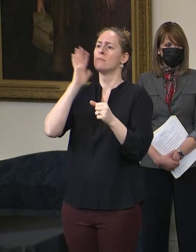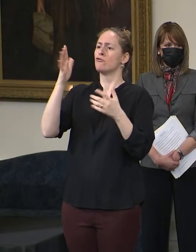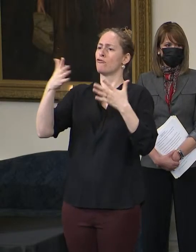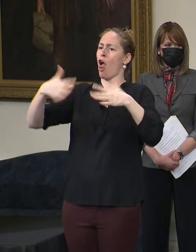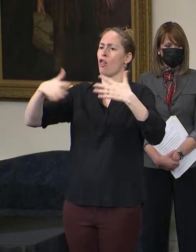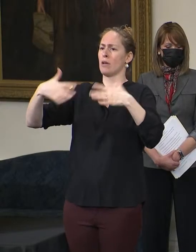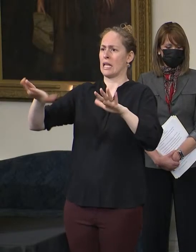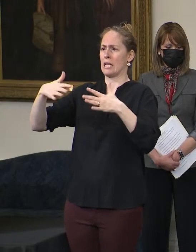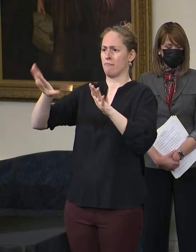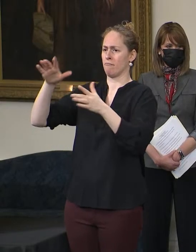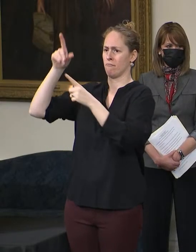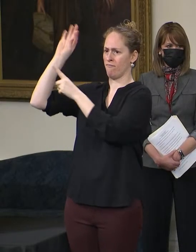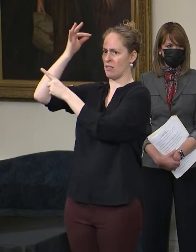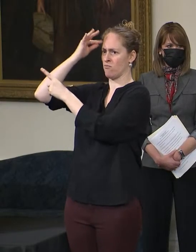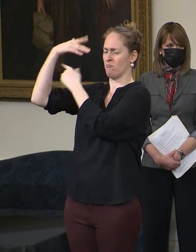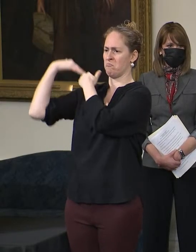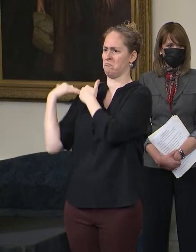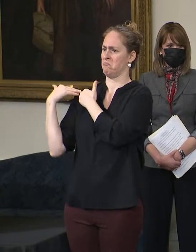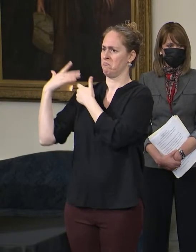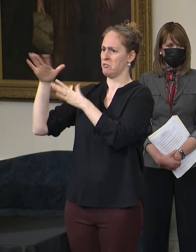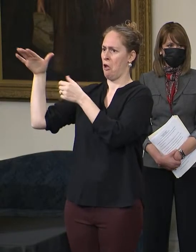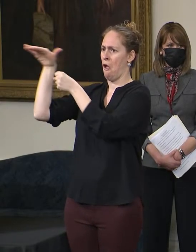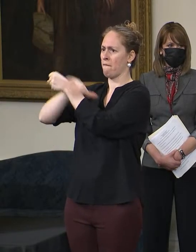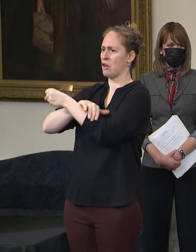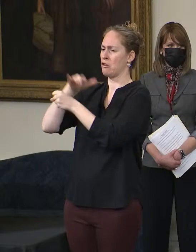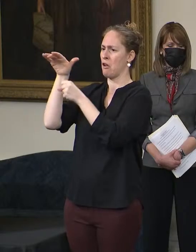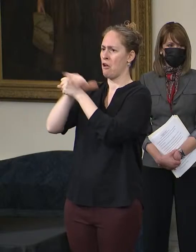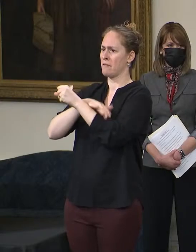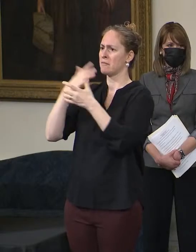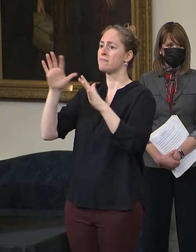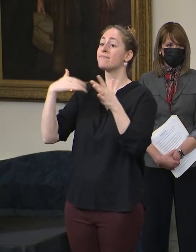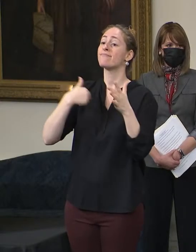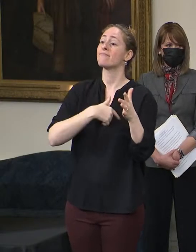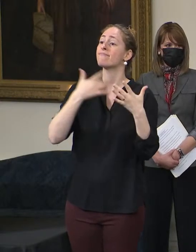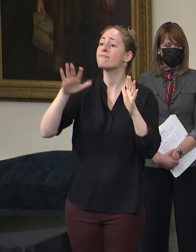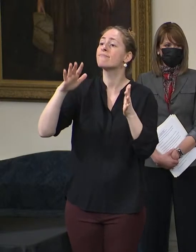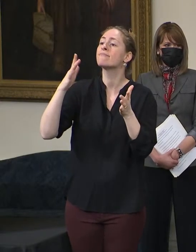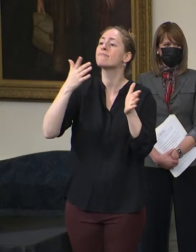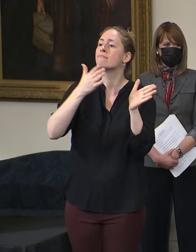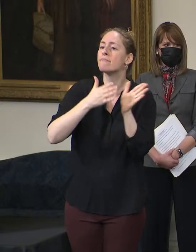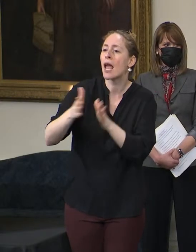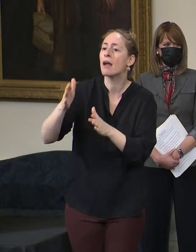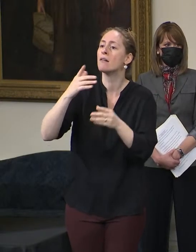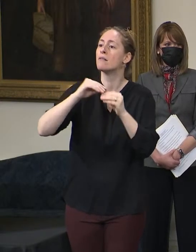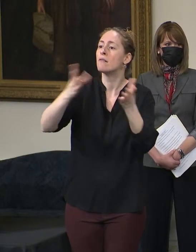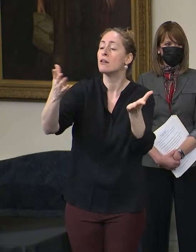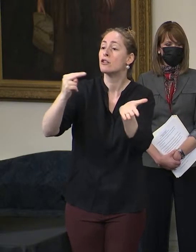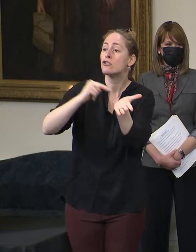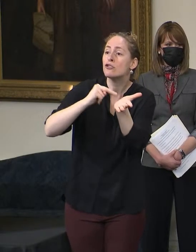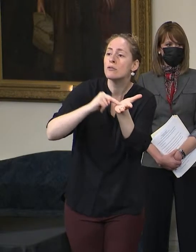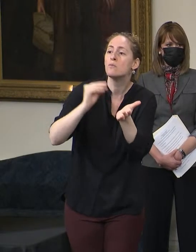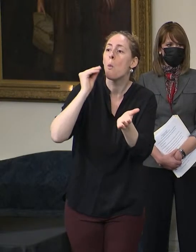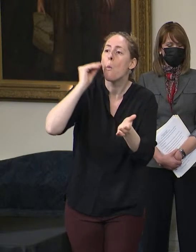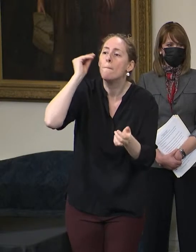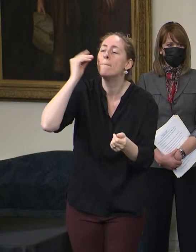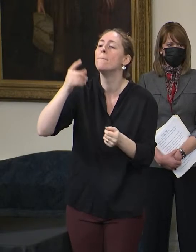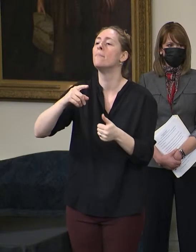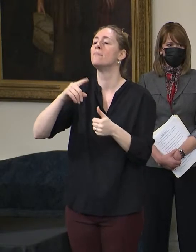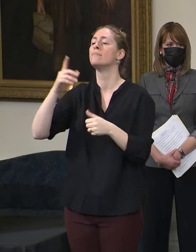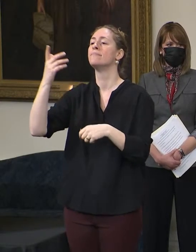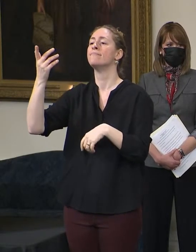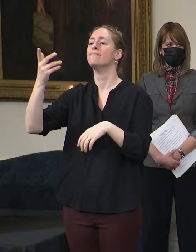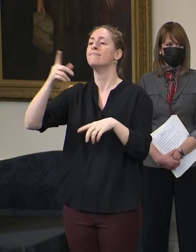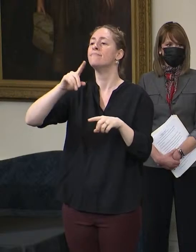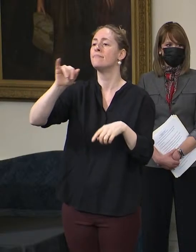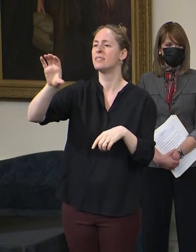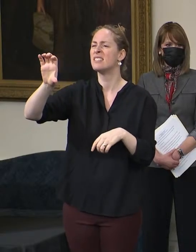nursing home vaccination, which should be rolling out next week, is going to be done by CVS and Walgreens on a